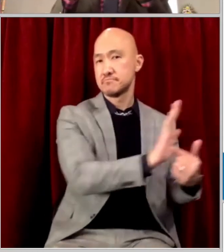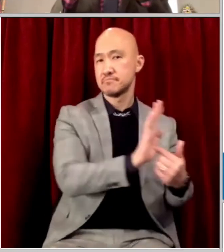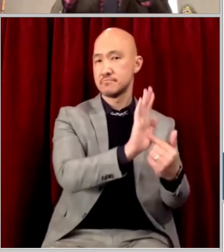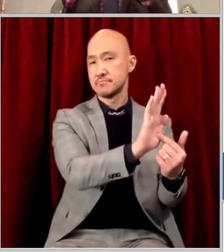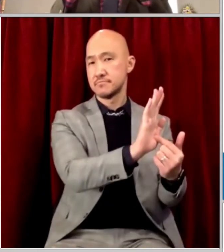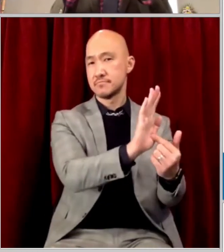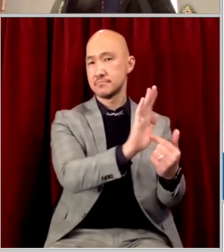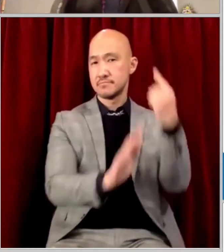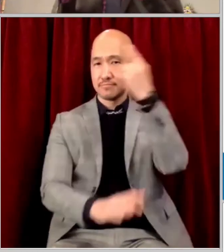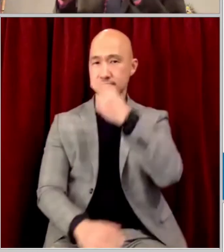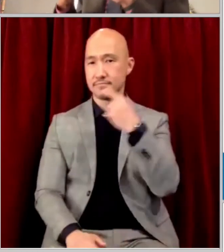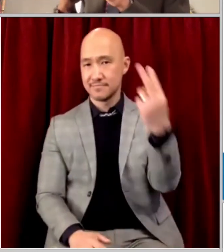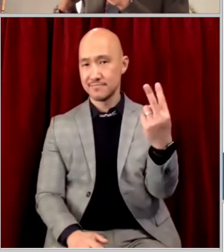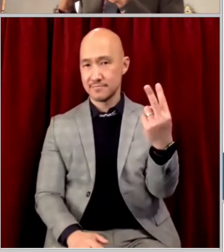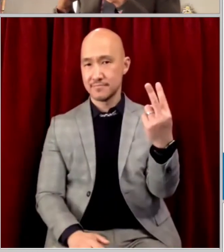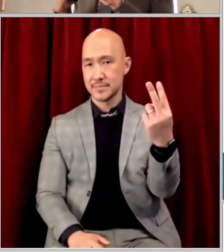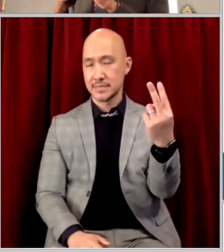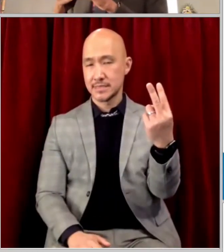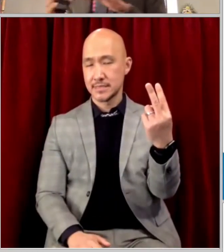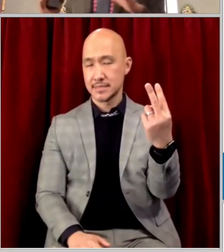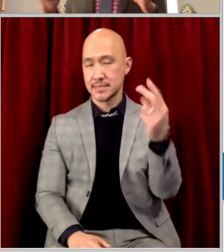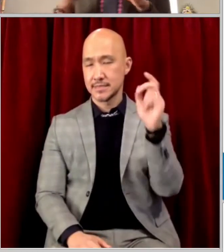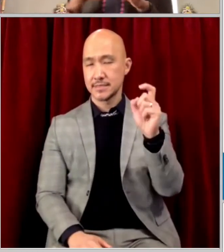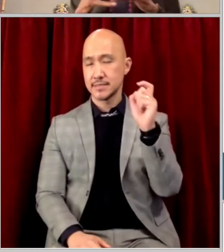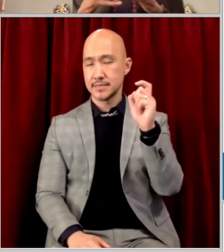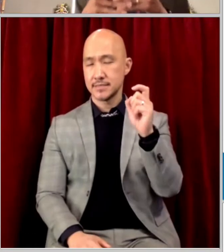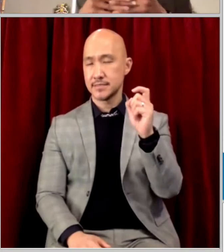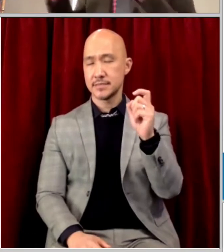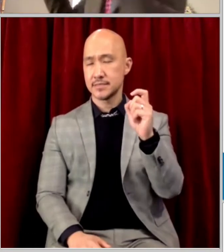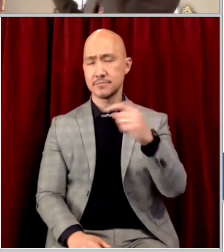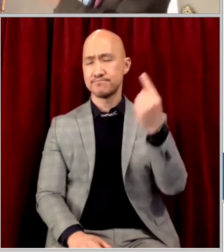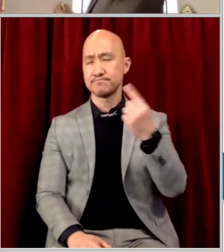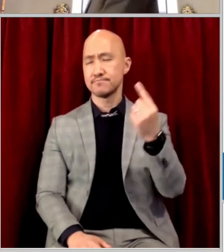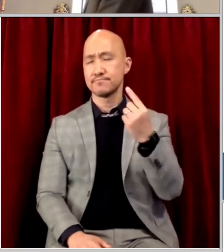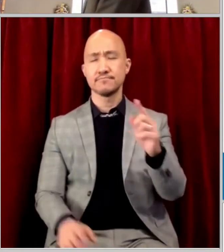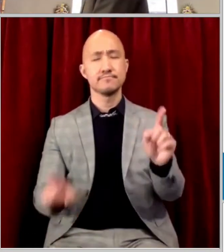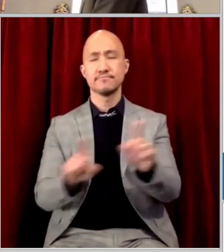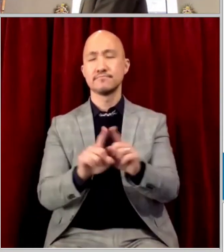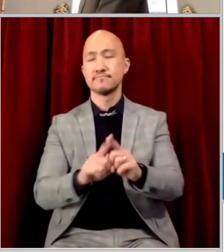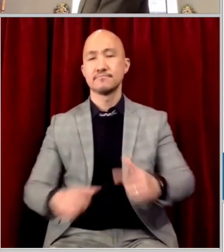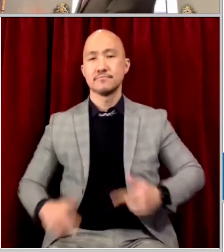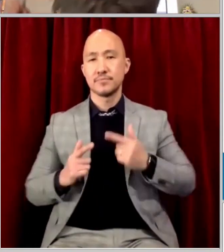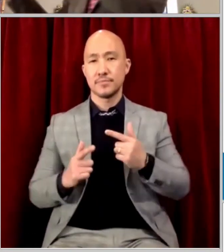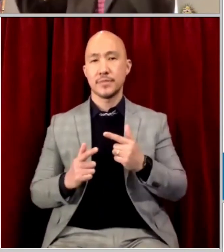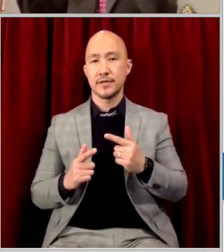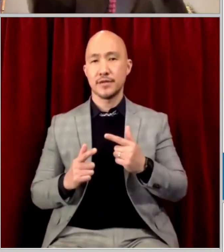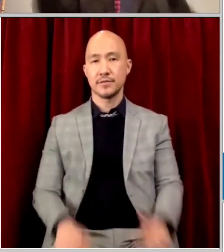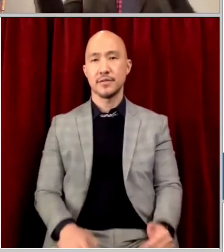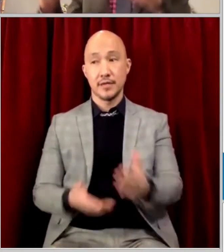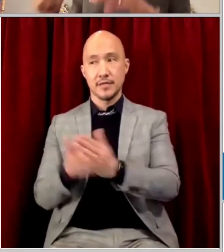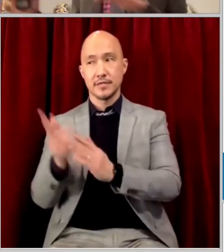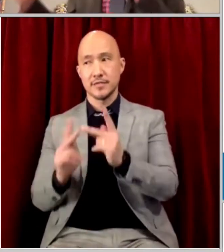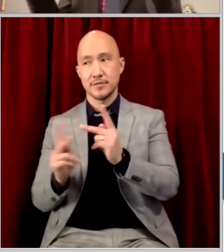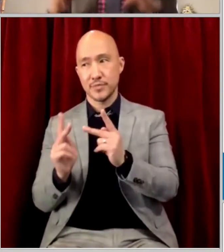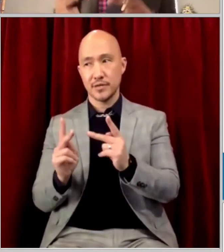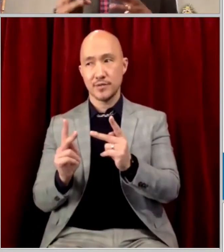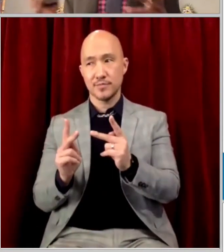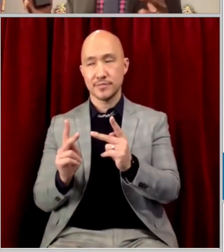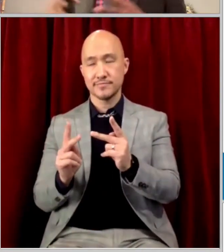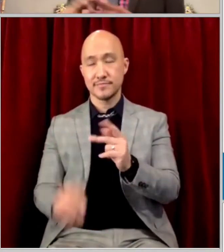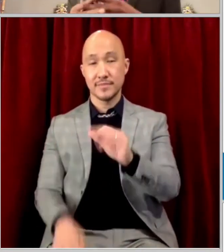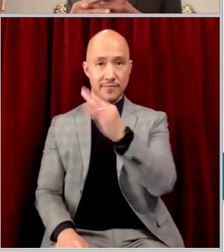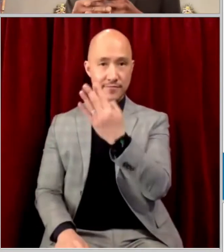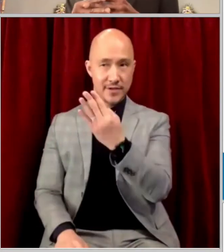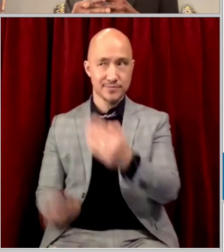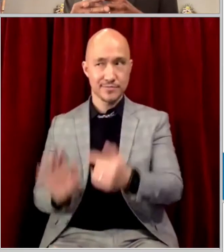life. It's one life that we live in truth. That we don't have a life on Instagram and then a life in real life.